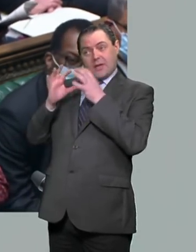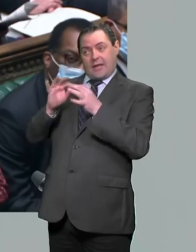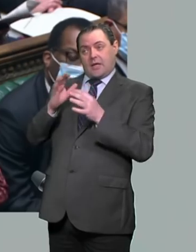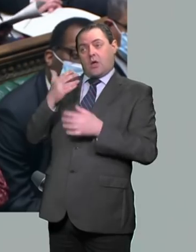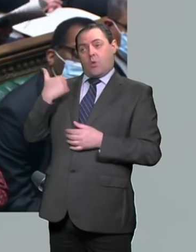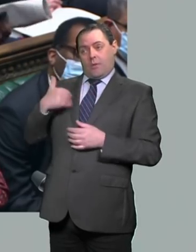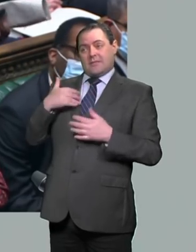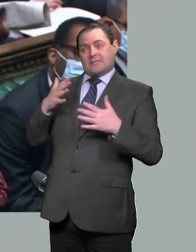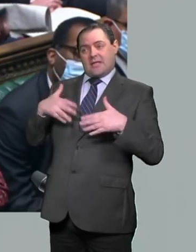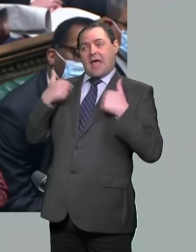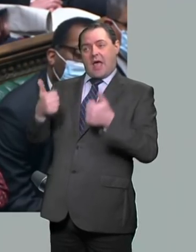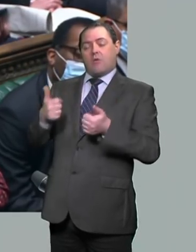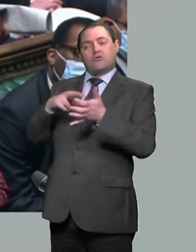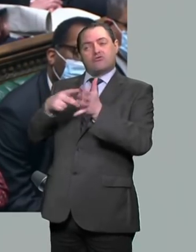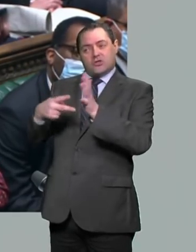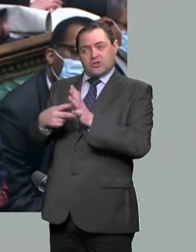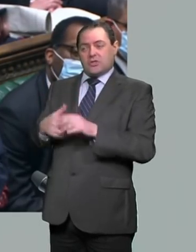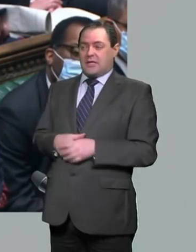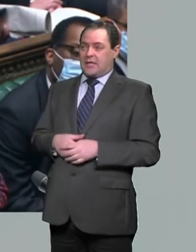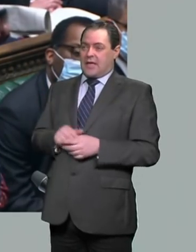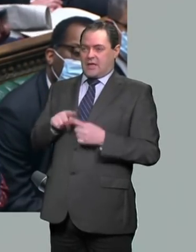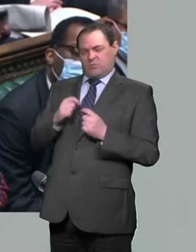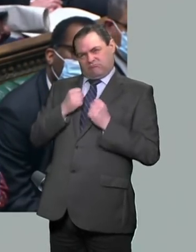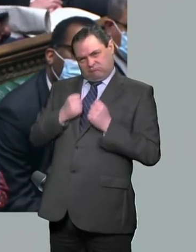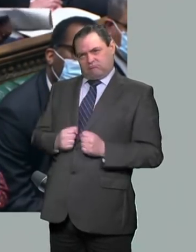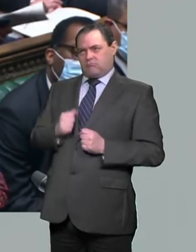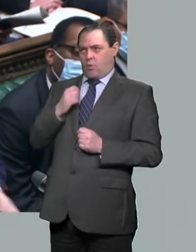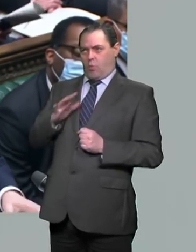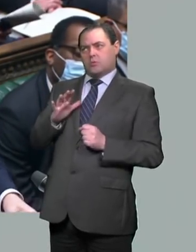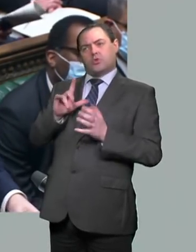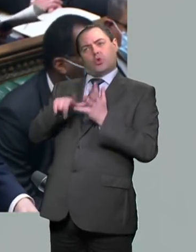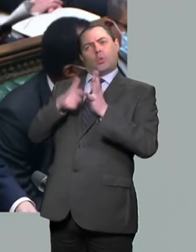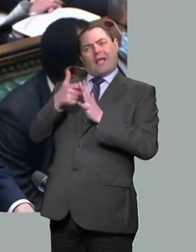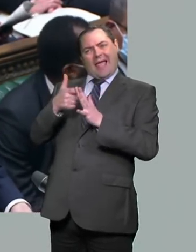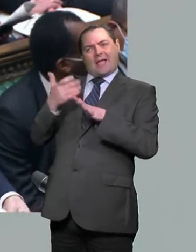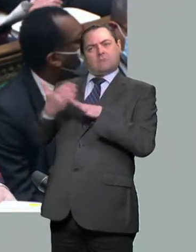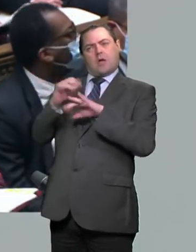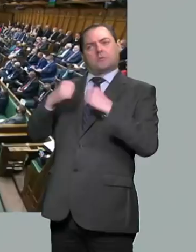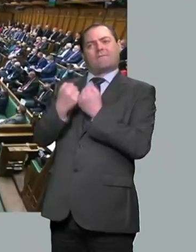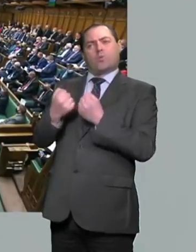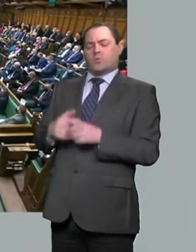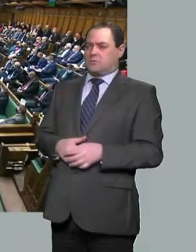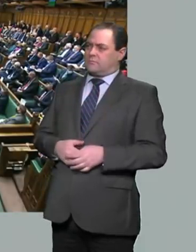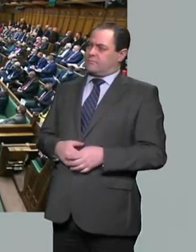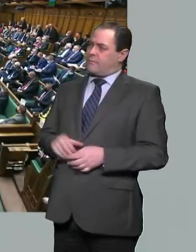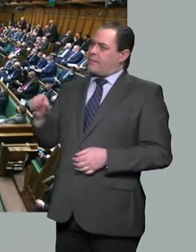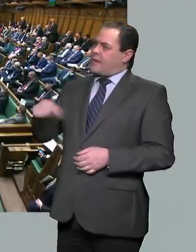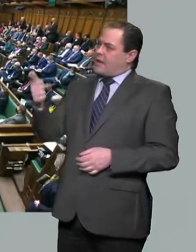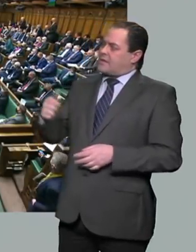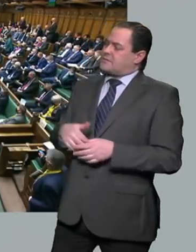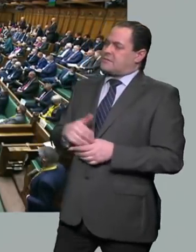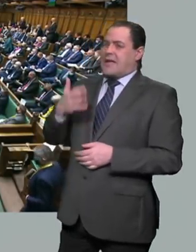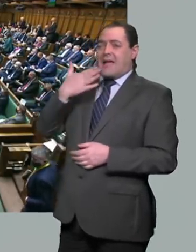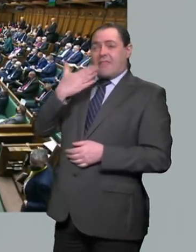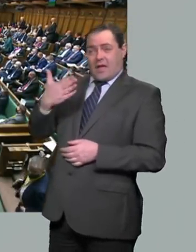health strategy, and we're committed to establishing a UK-wide menopause task force, Mr. Speaker. Dame Angela Riedel. Thank